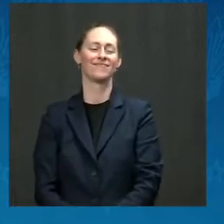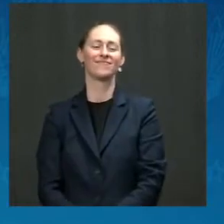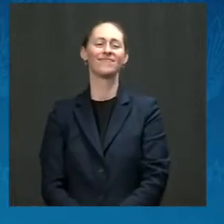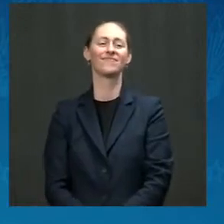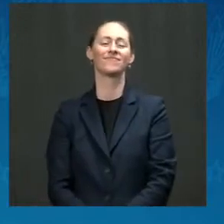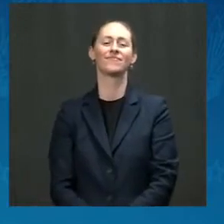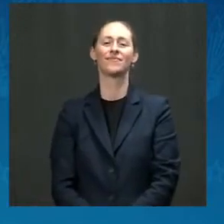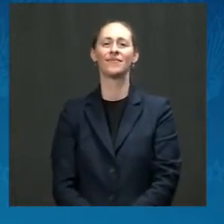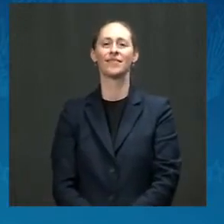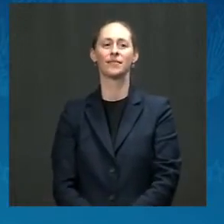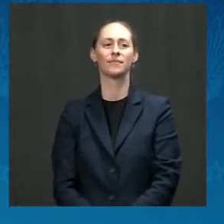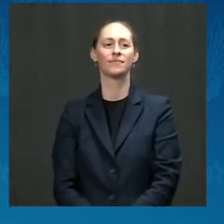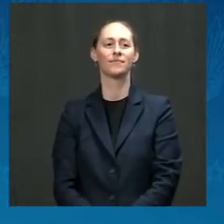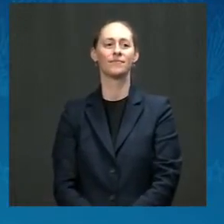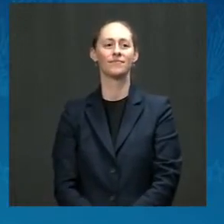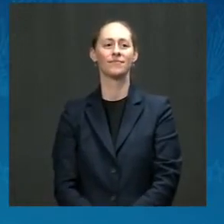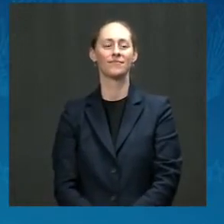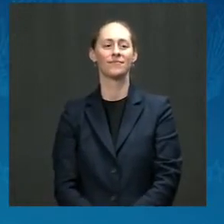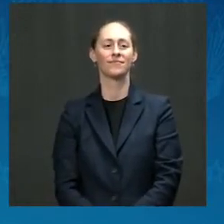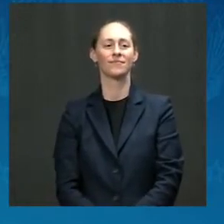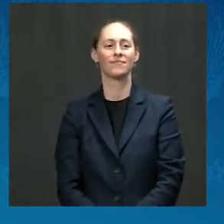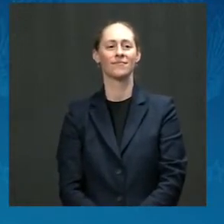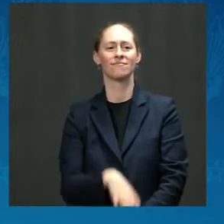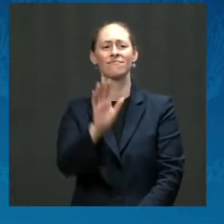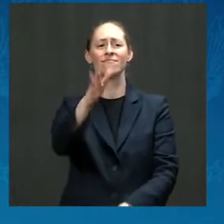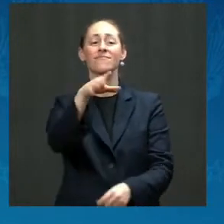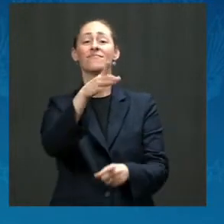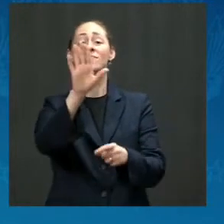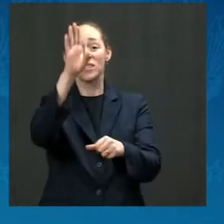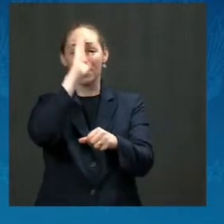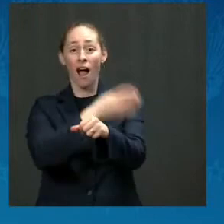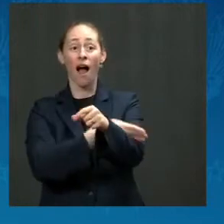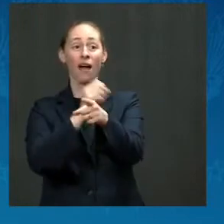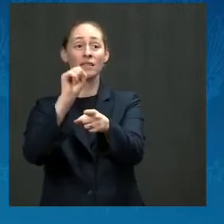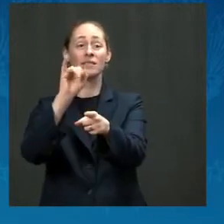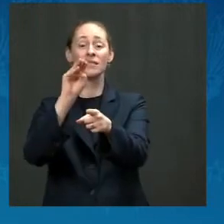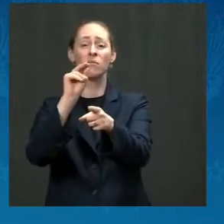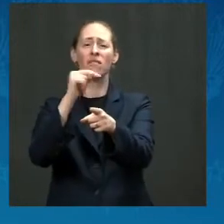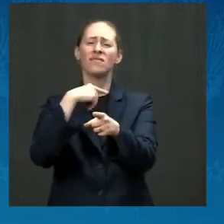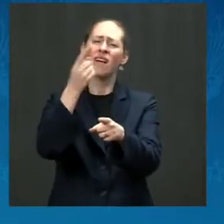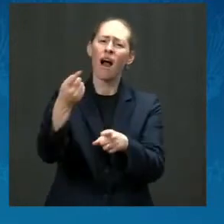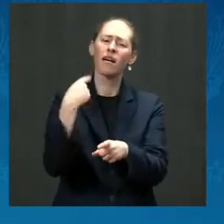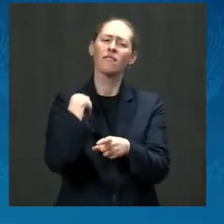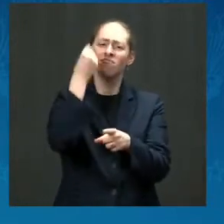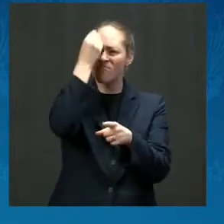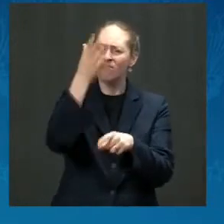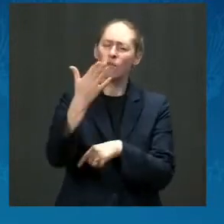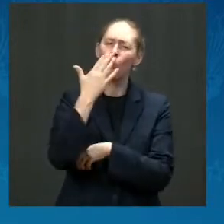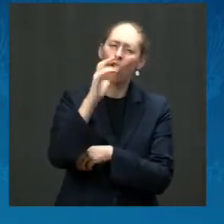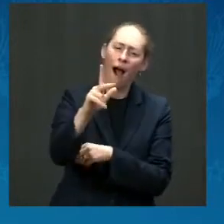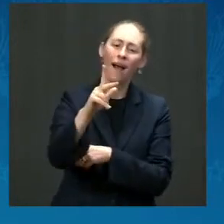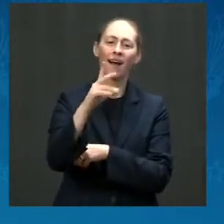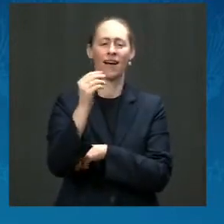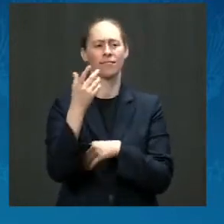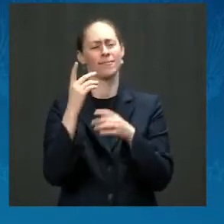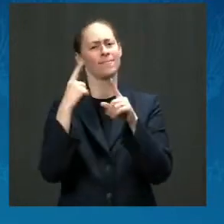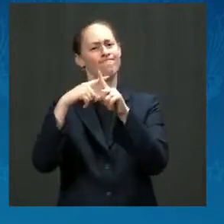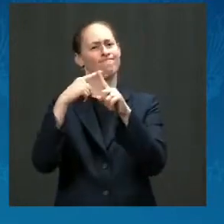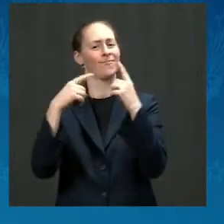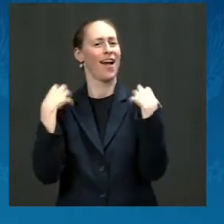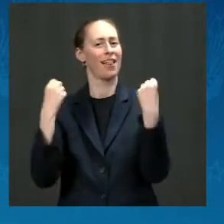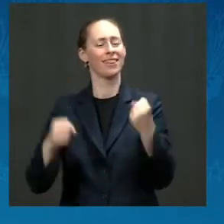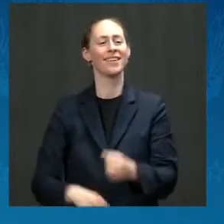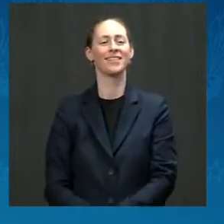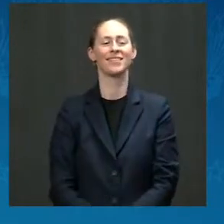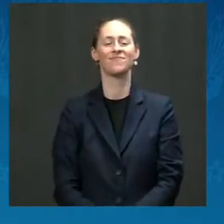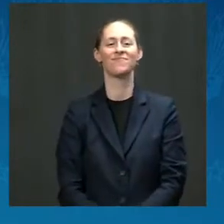And give your brother Simon my best, okay? Thank him for his courage. So thank you all. It's so wonderful to be here,